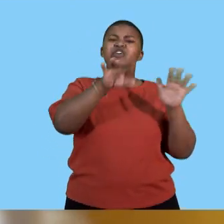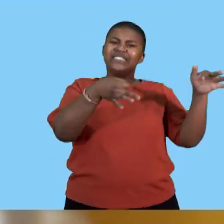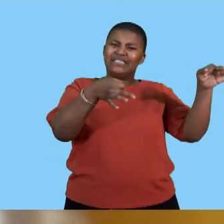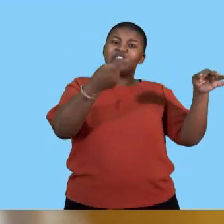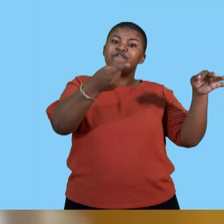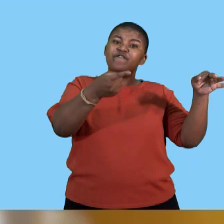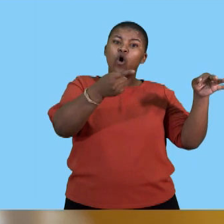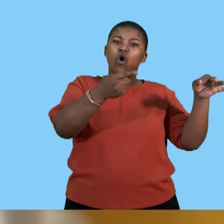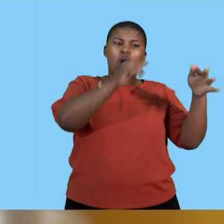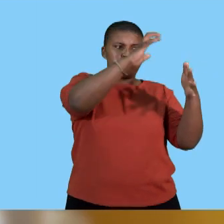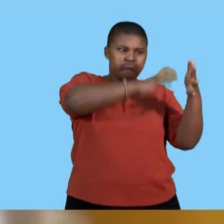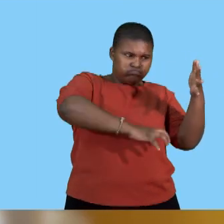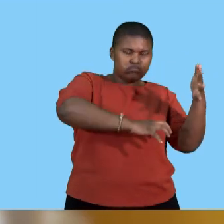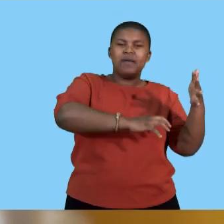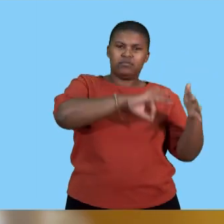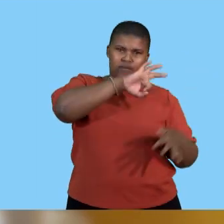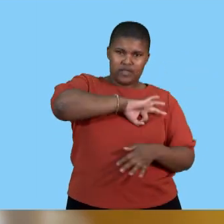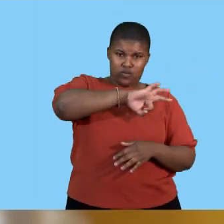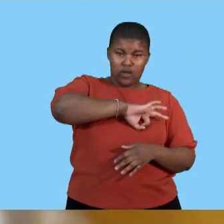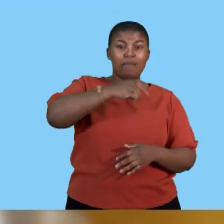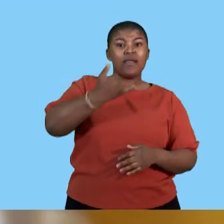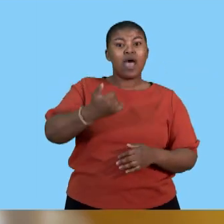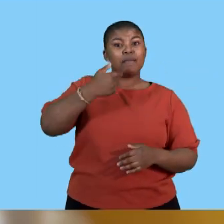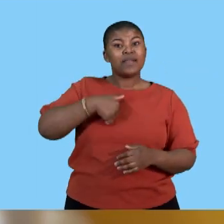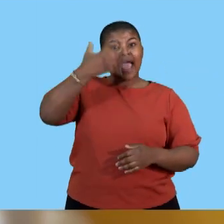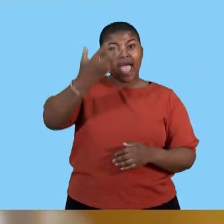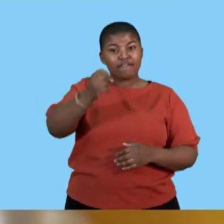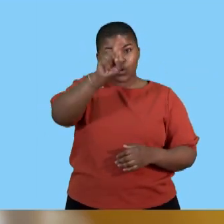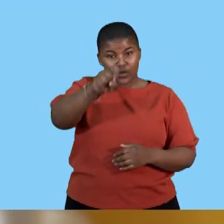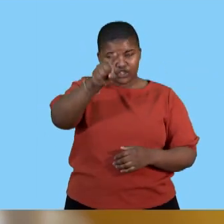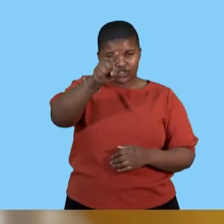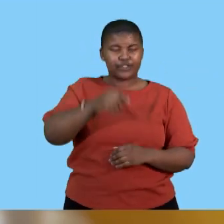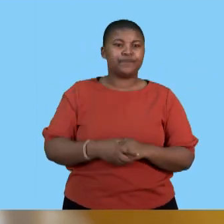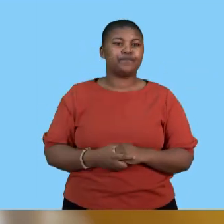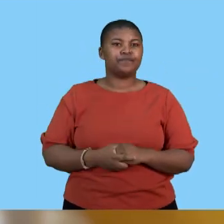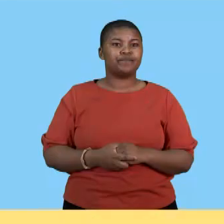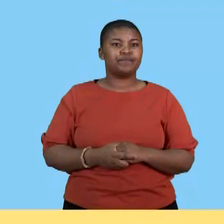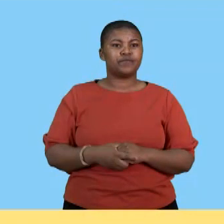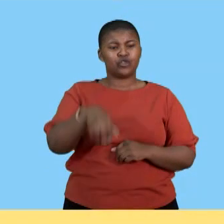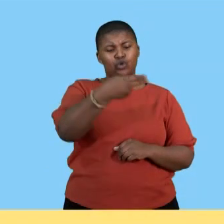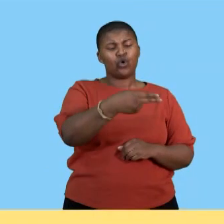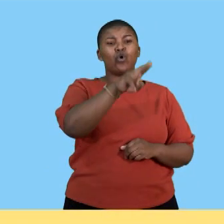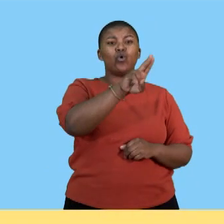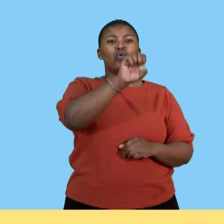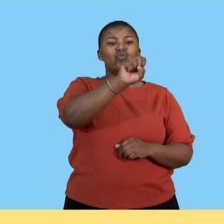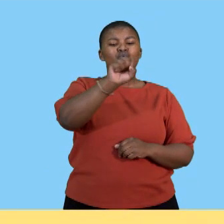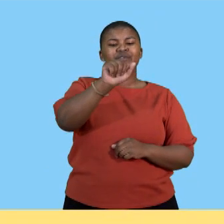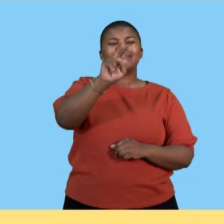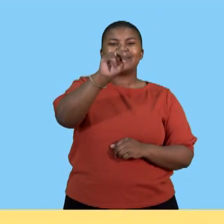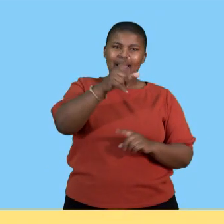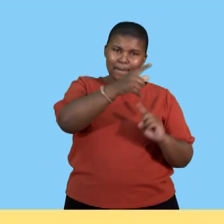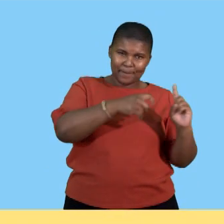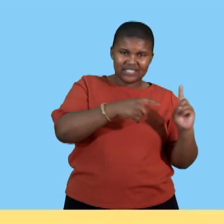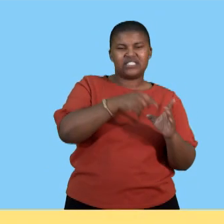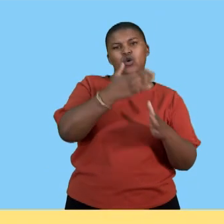of comprehensive income. Now, I have an application question for you, and it reads, Hussein, the accountant at Lulu